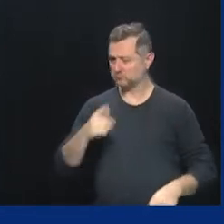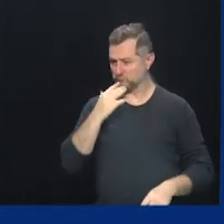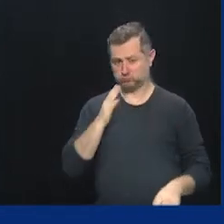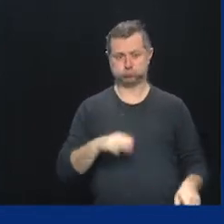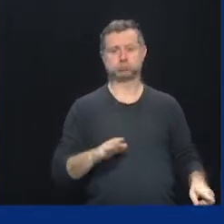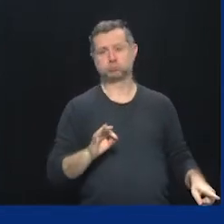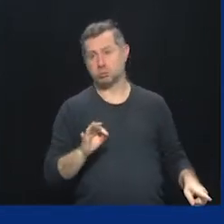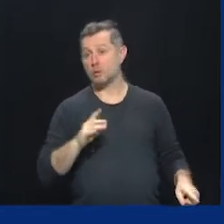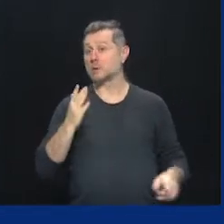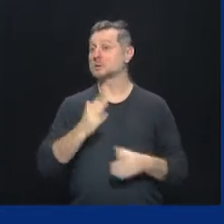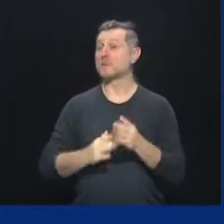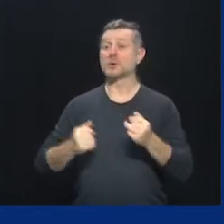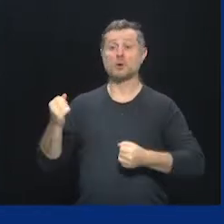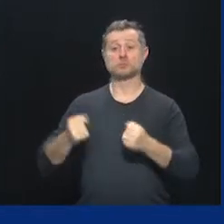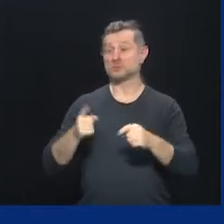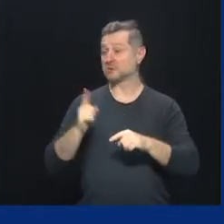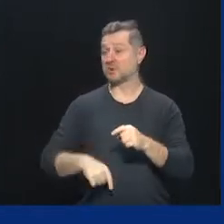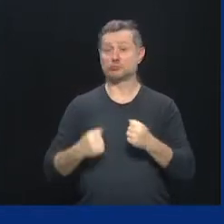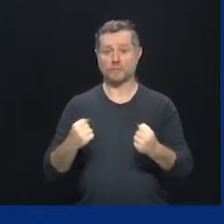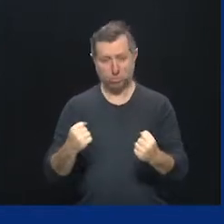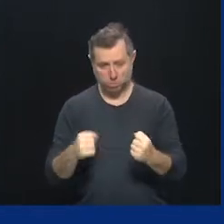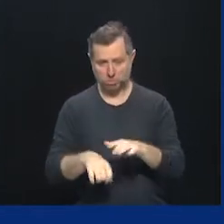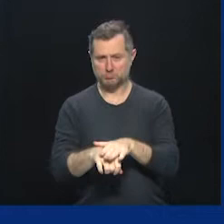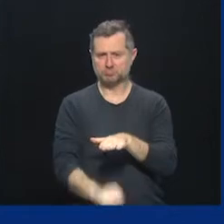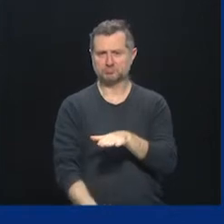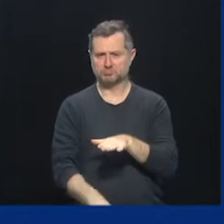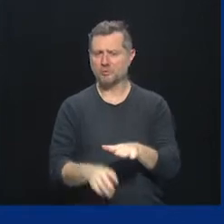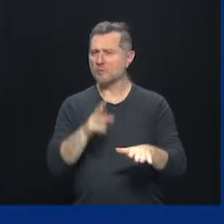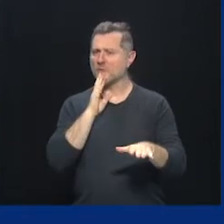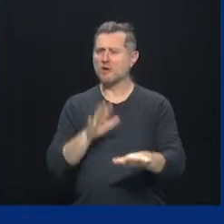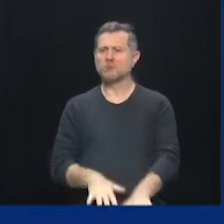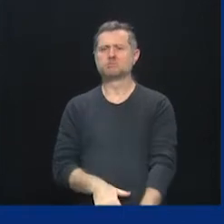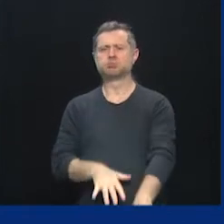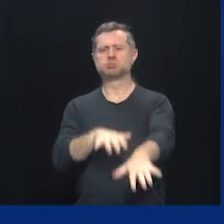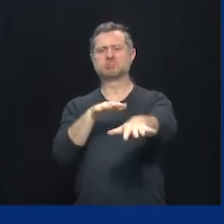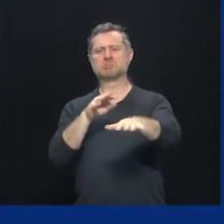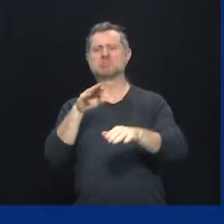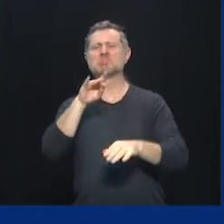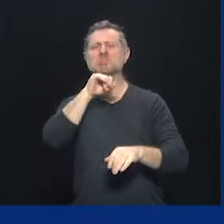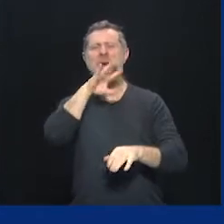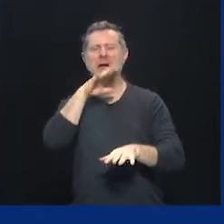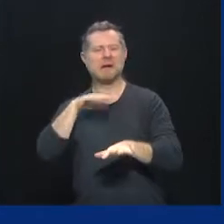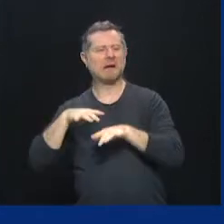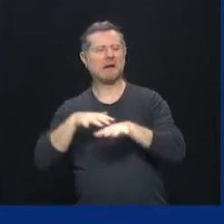are immobilized because of the mud that filled the engines. I just talked to Crystal down the street. Crystal,